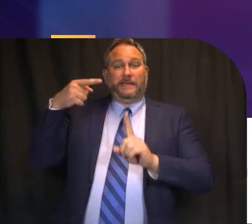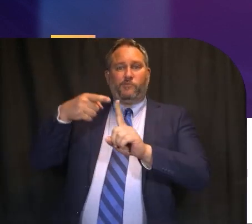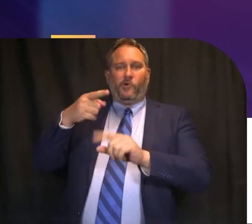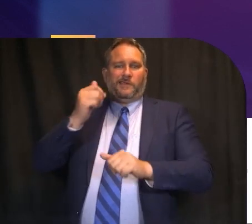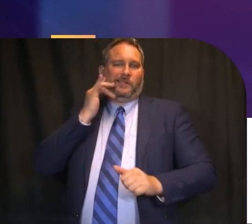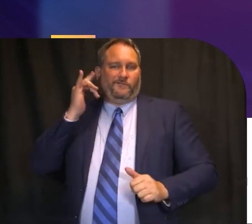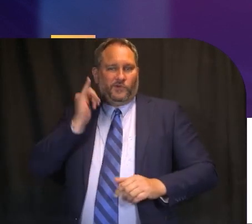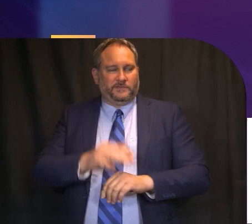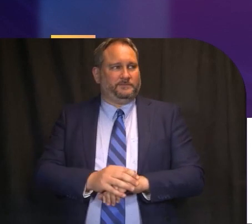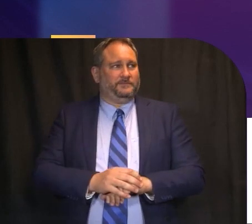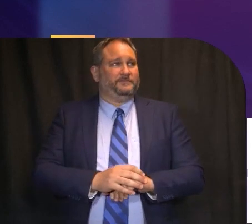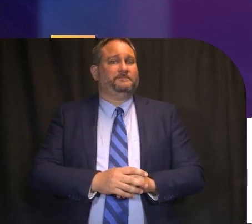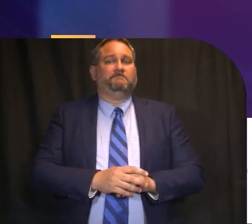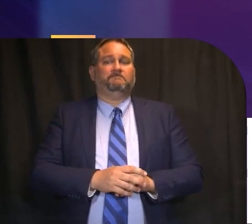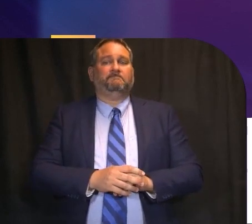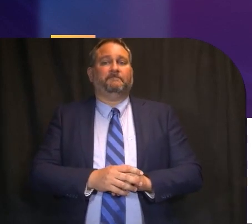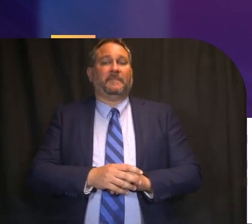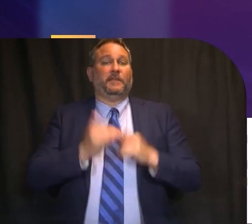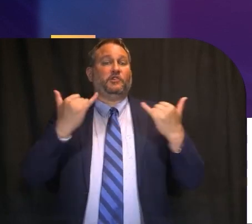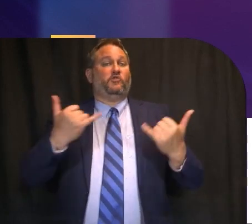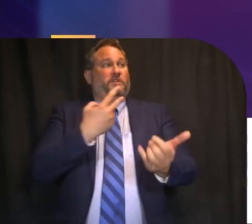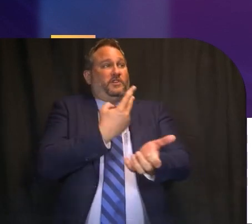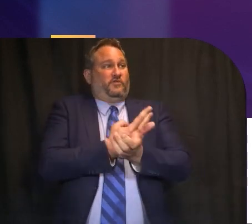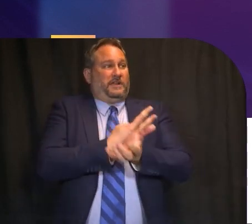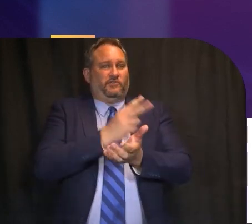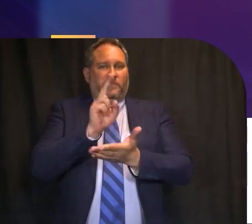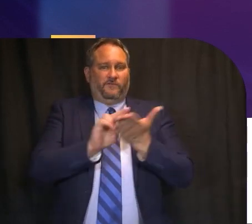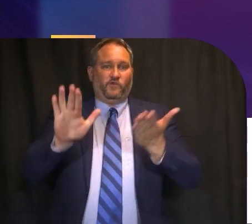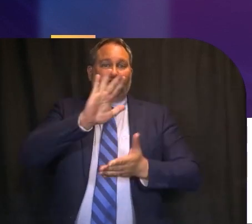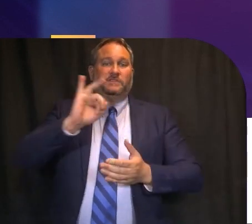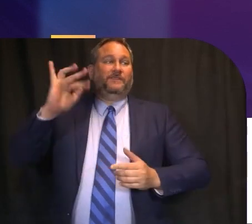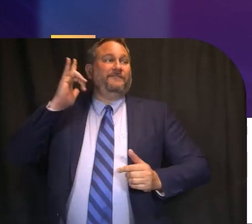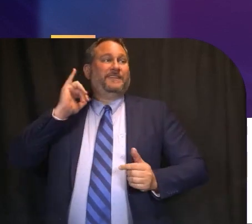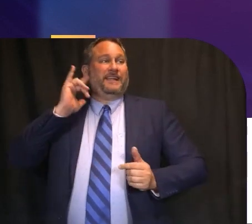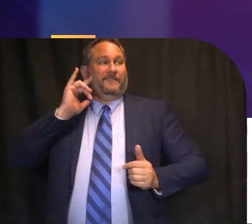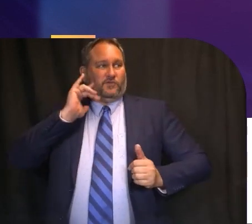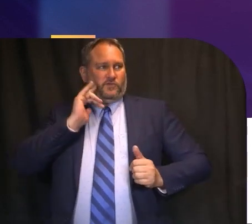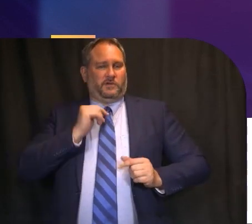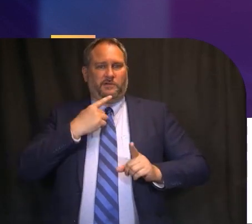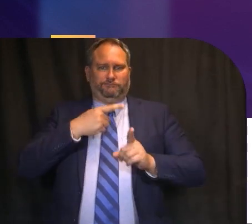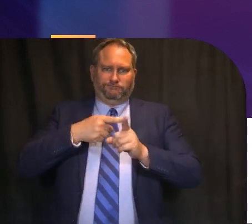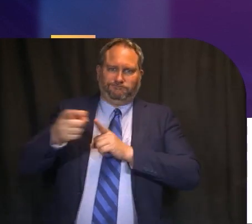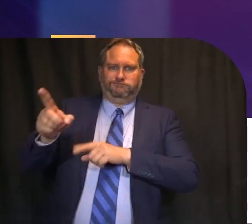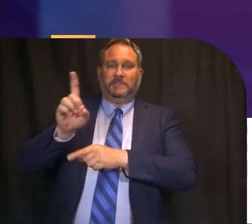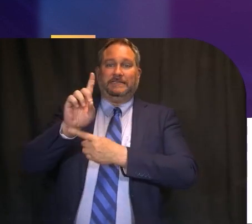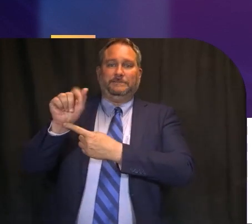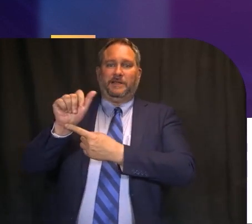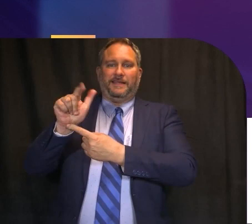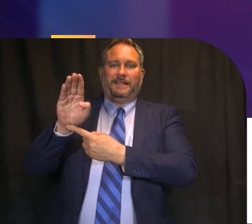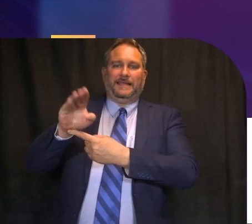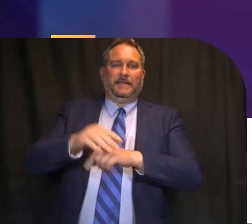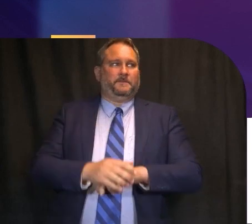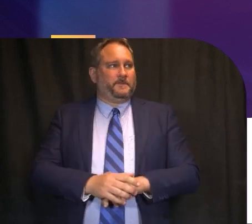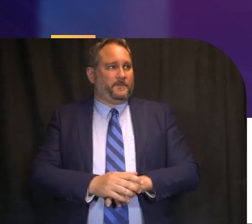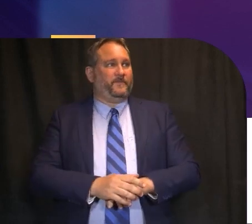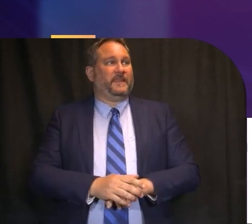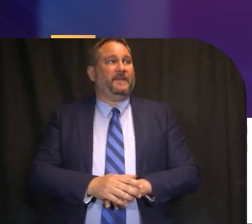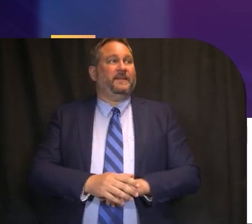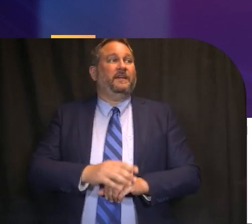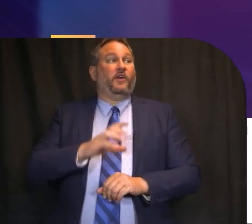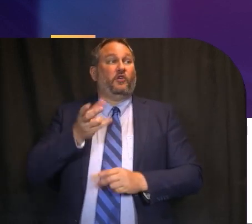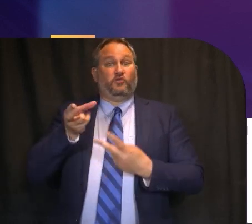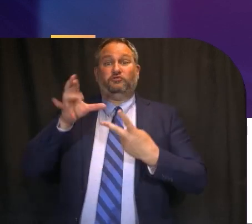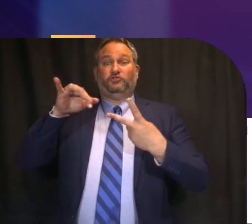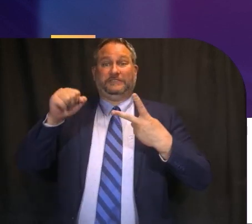Disability Lab. Chris is a third-year medical student at the University of Washington School of Medicine. He was born in Hong Kong